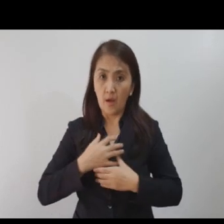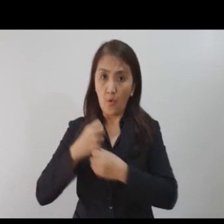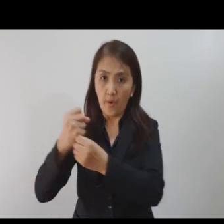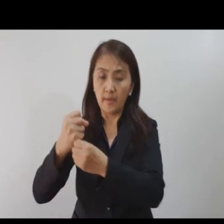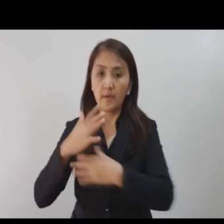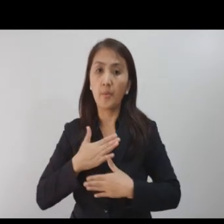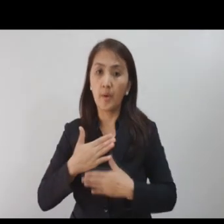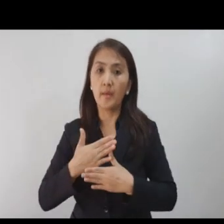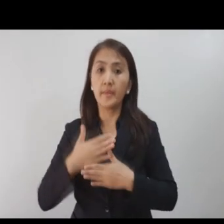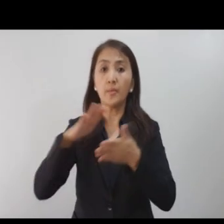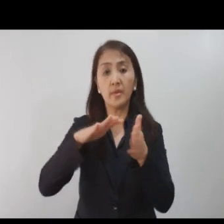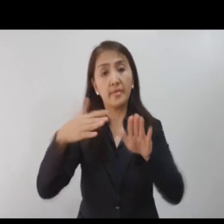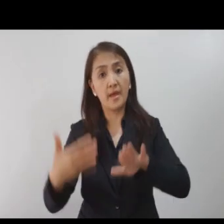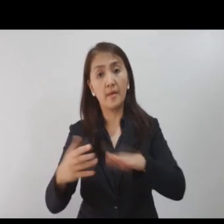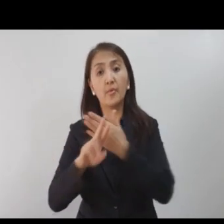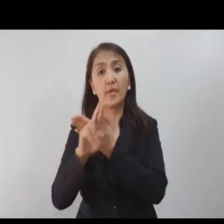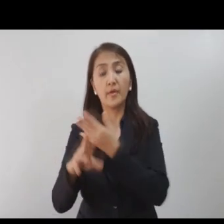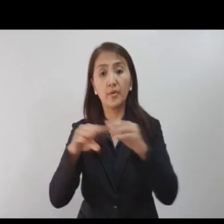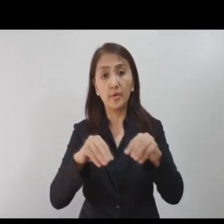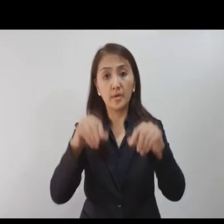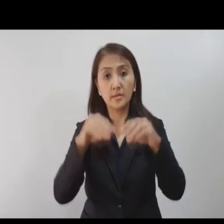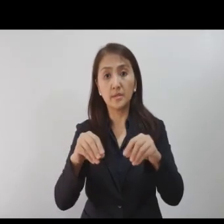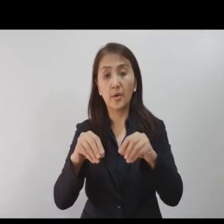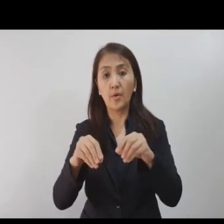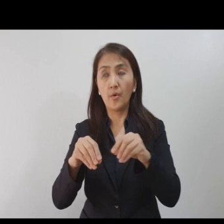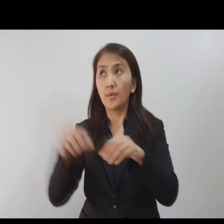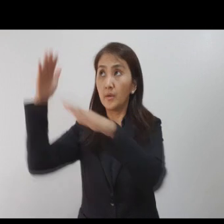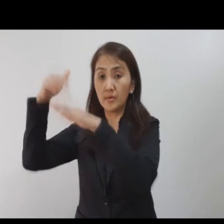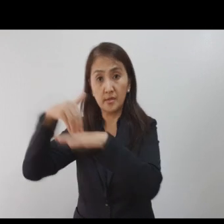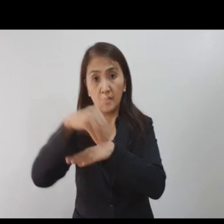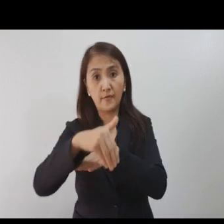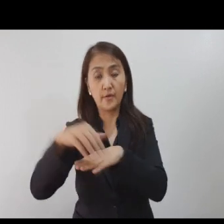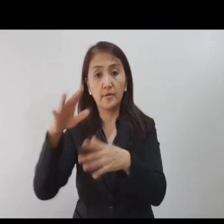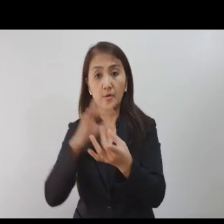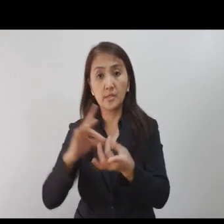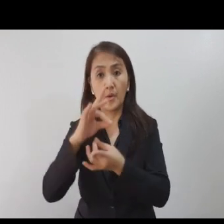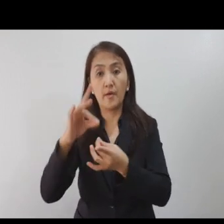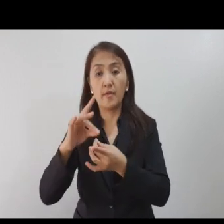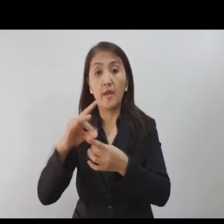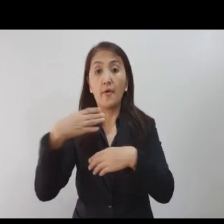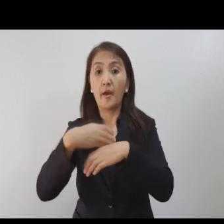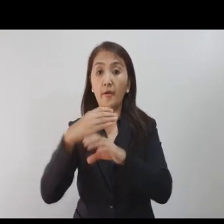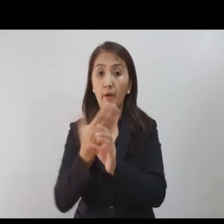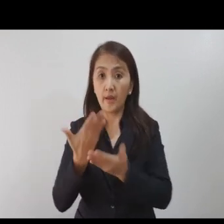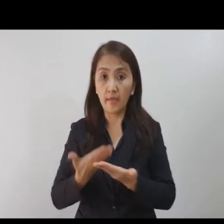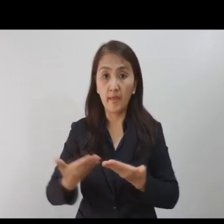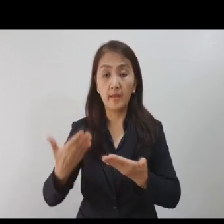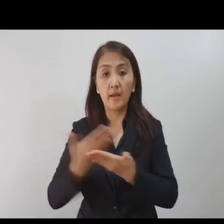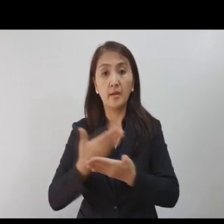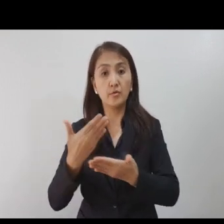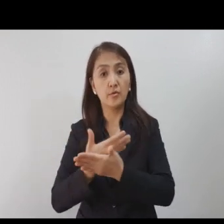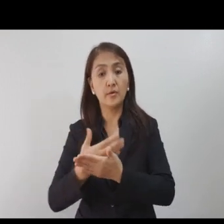take away their breath, they perish and return to their dust. When you send forth your Spirit, they are